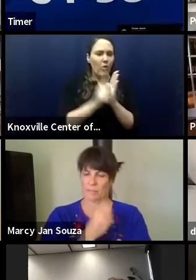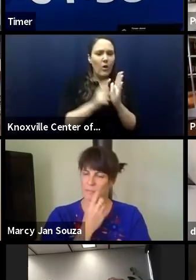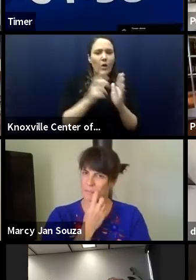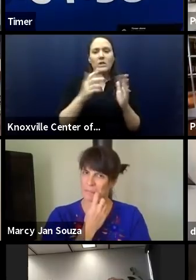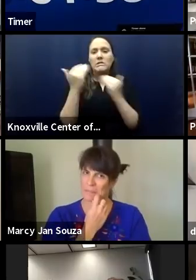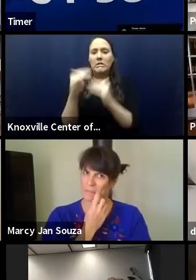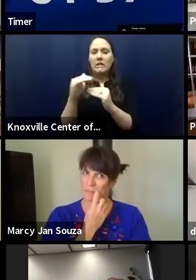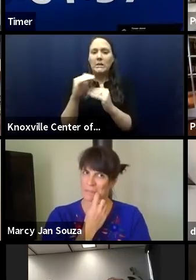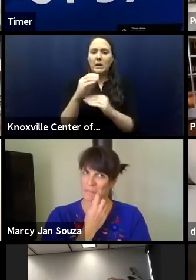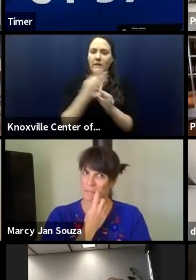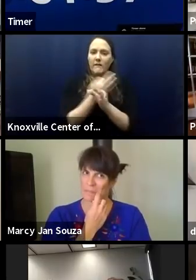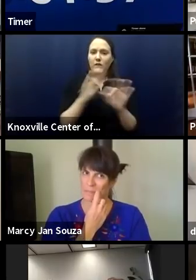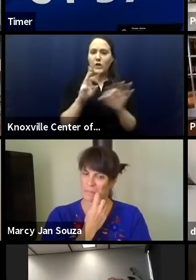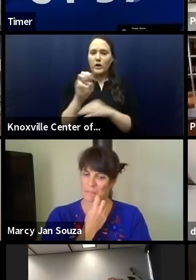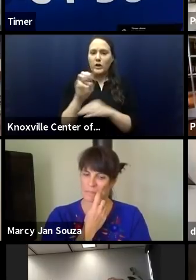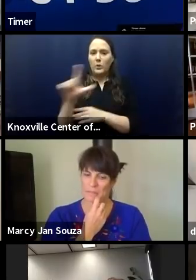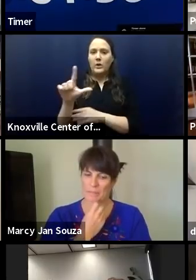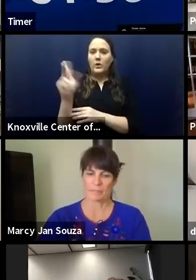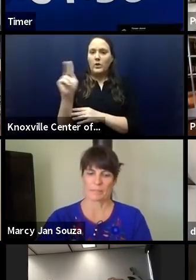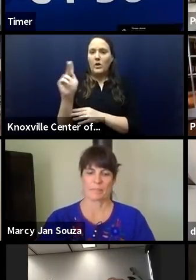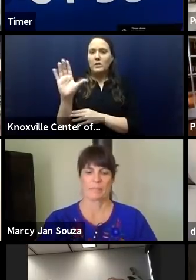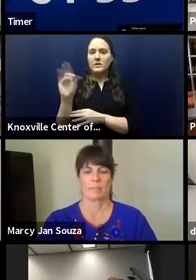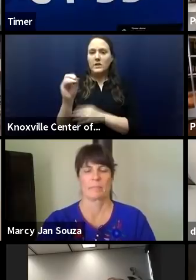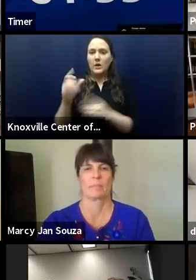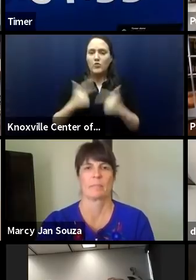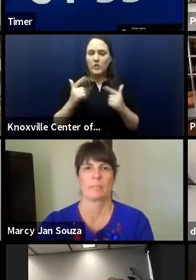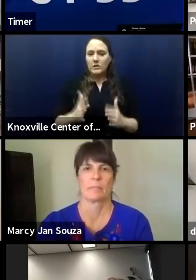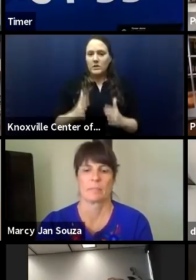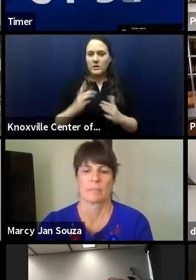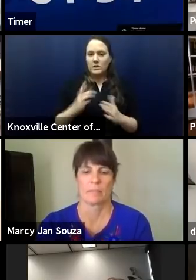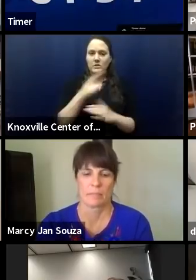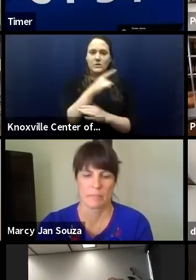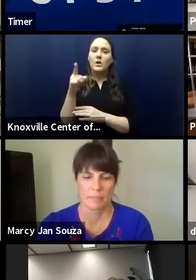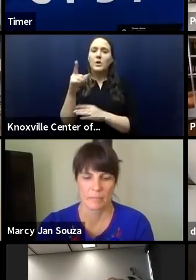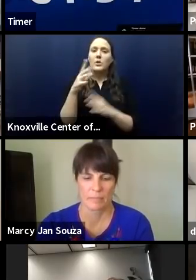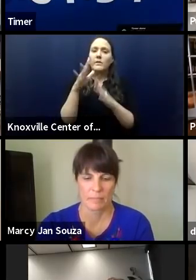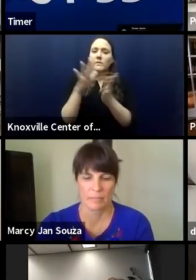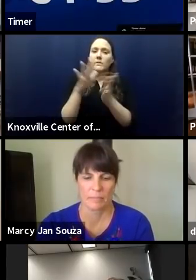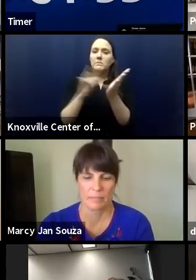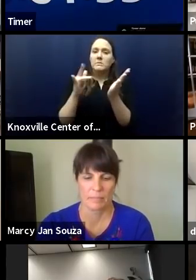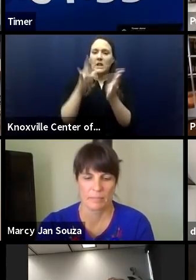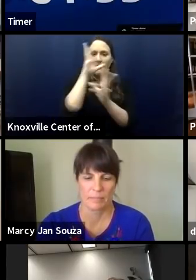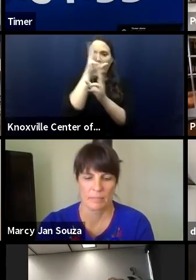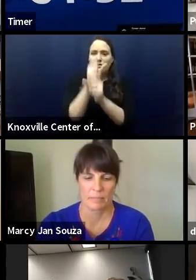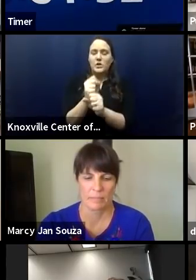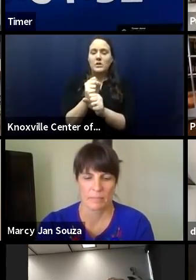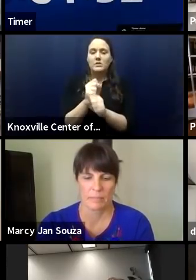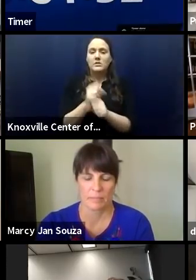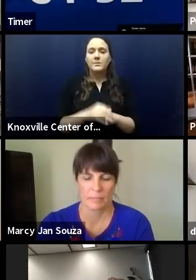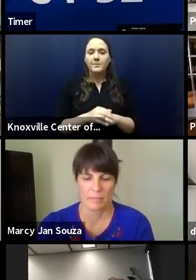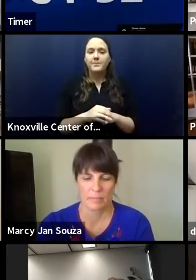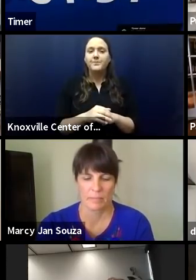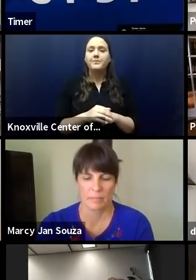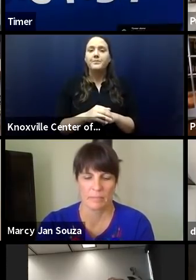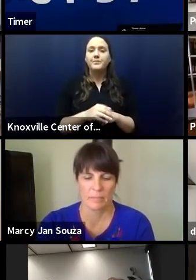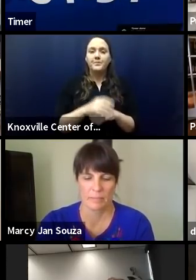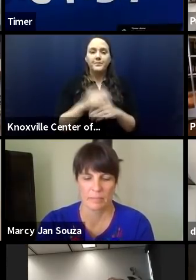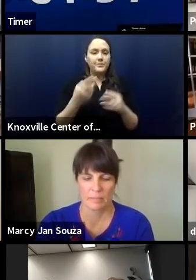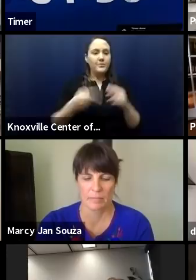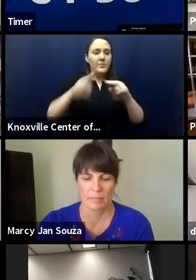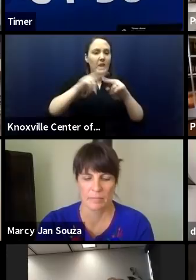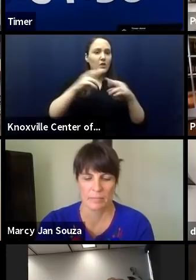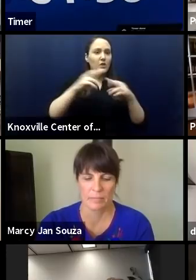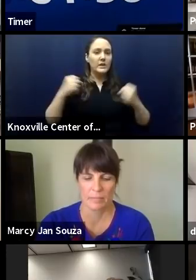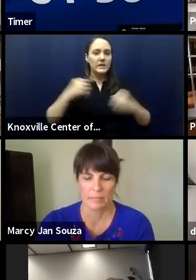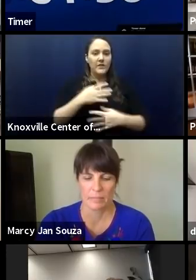County. It is a shame that you have betrayed the public's trust by inflating data, Knox County Health Department, increasing fear and potentially destroying